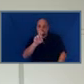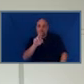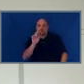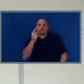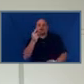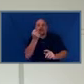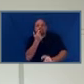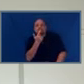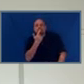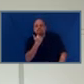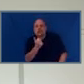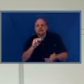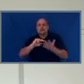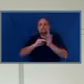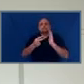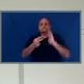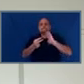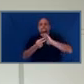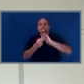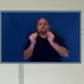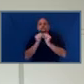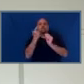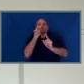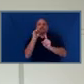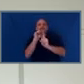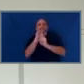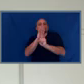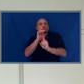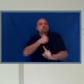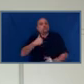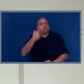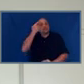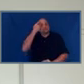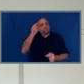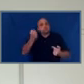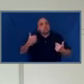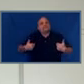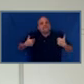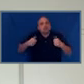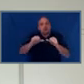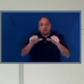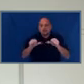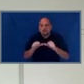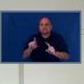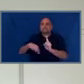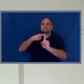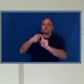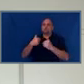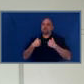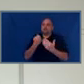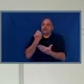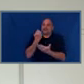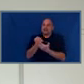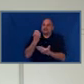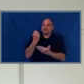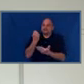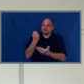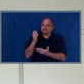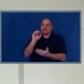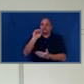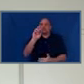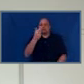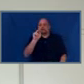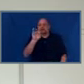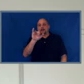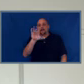indicate a more recent exposure age. And there was also evidence of the presence of organic